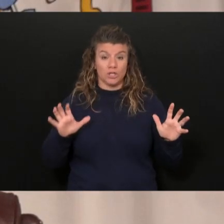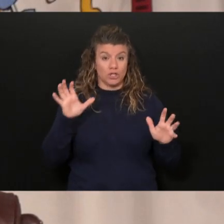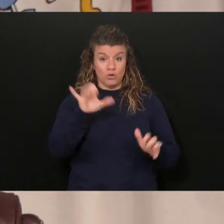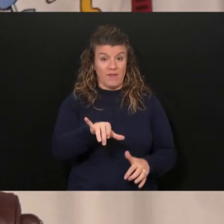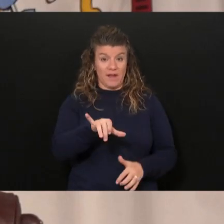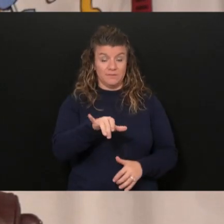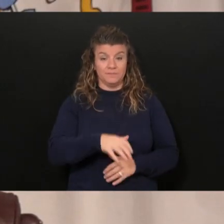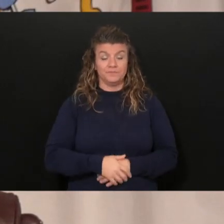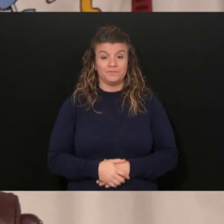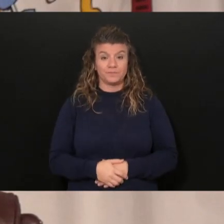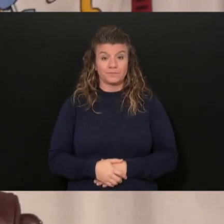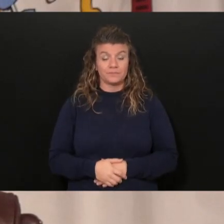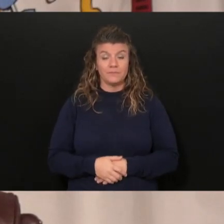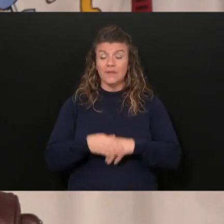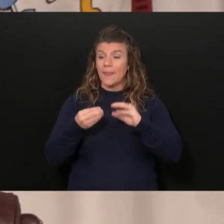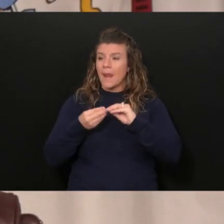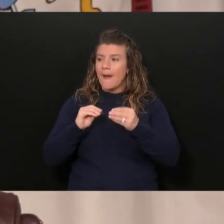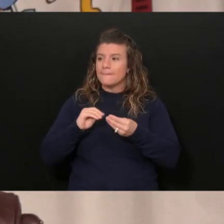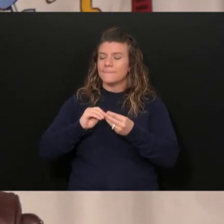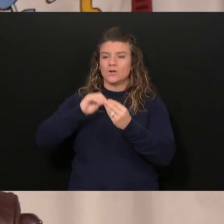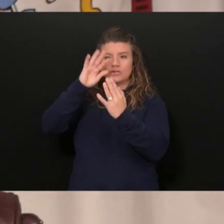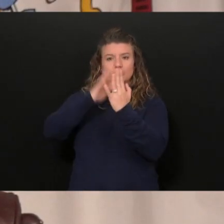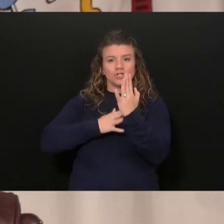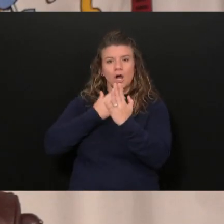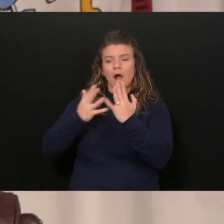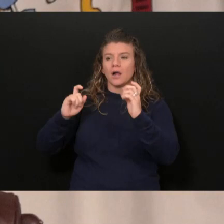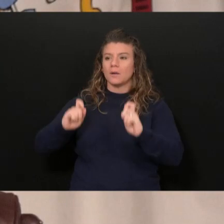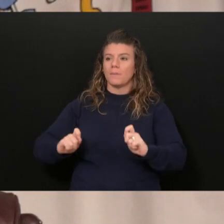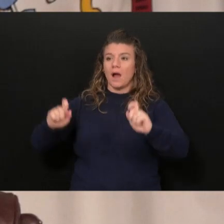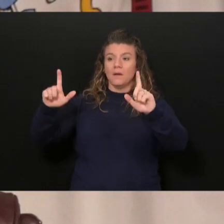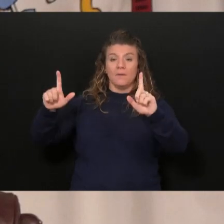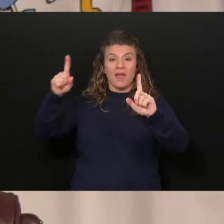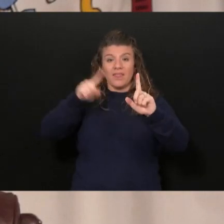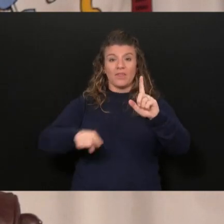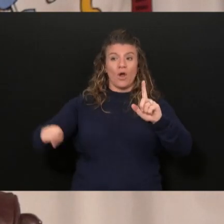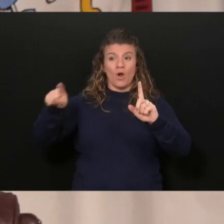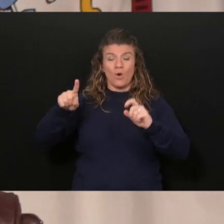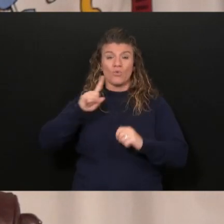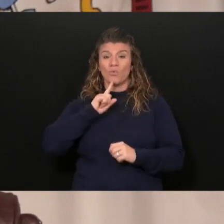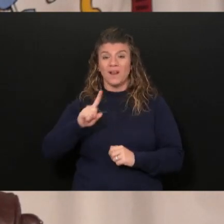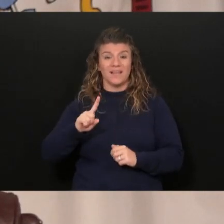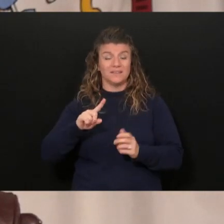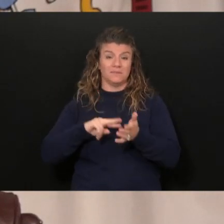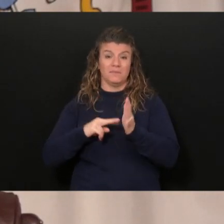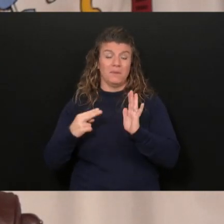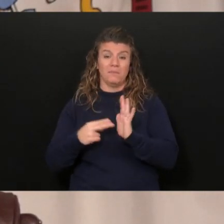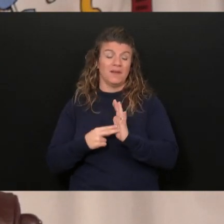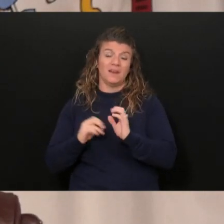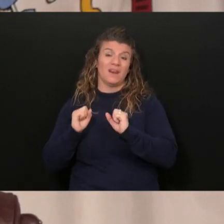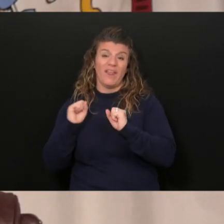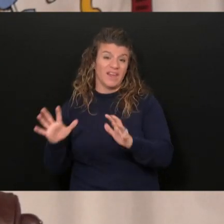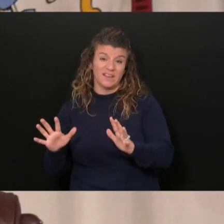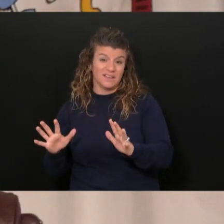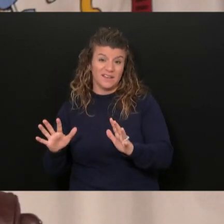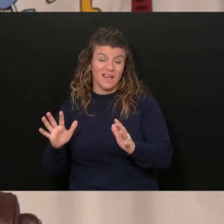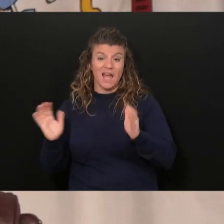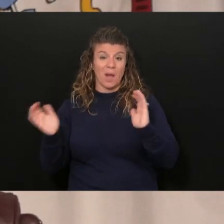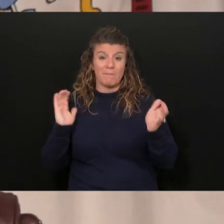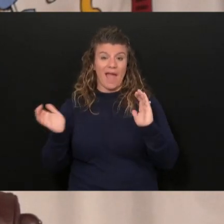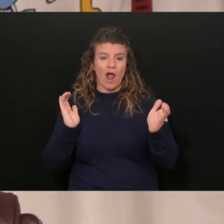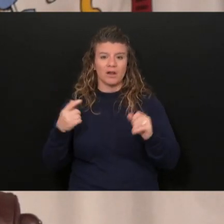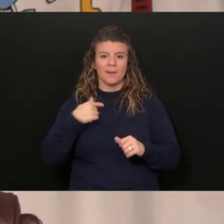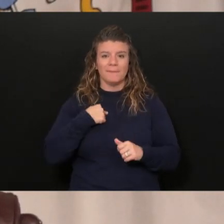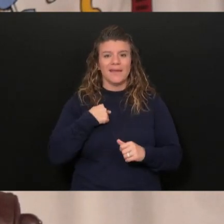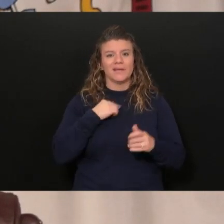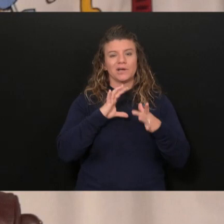All the numbers, all the charts, and everything else really and truly don't make a hill of beans when I'm sitting here and telling you we've